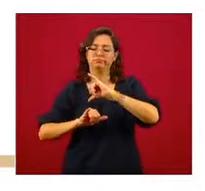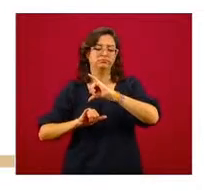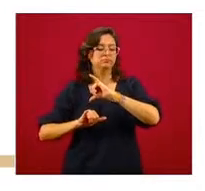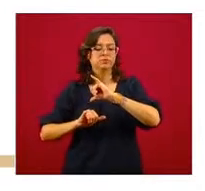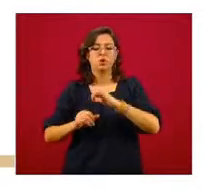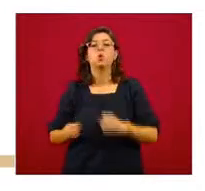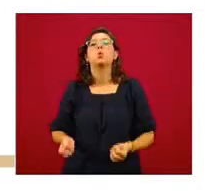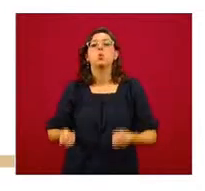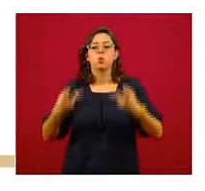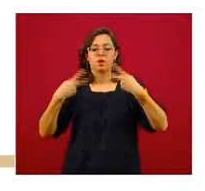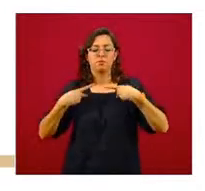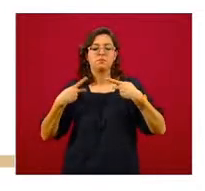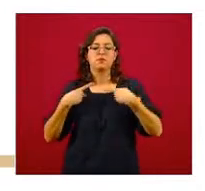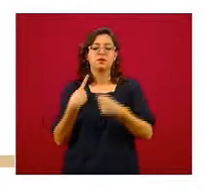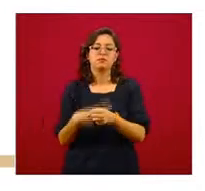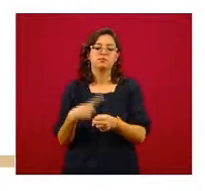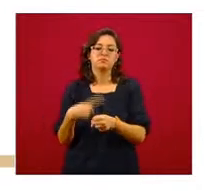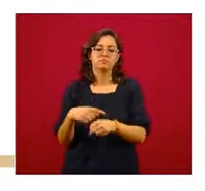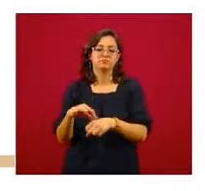SARS-CoV-2,